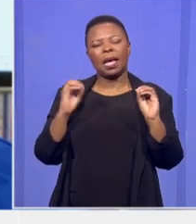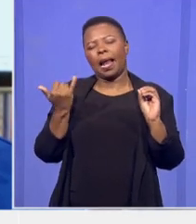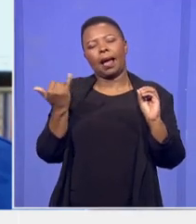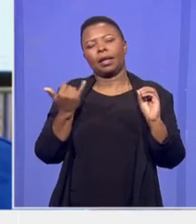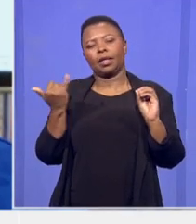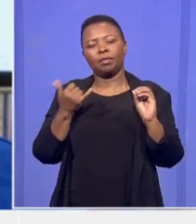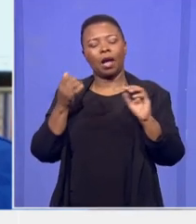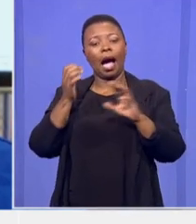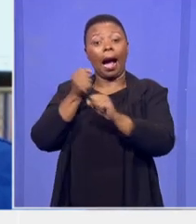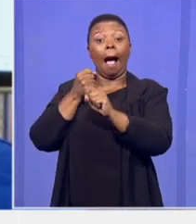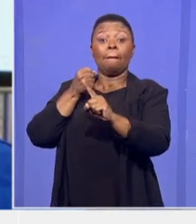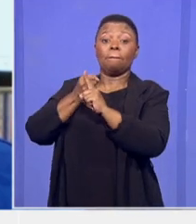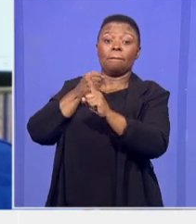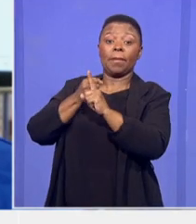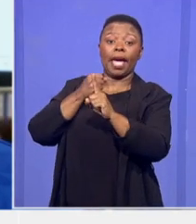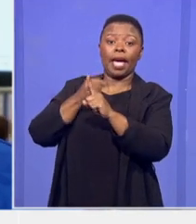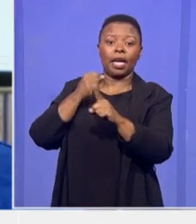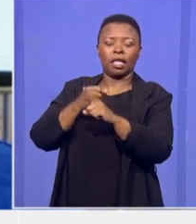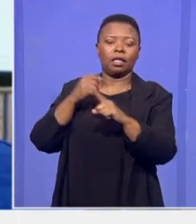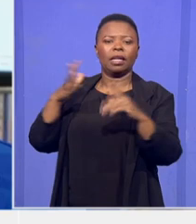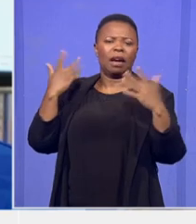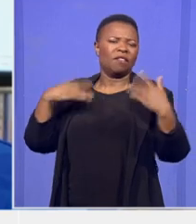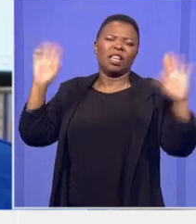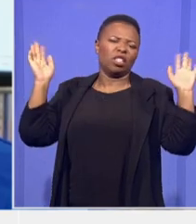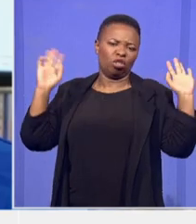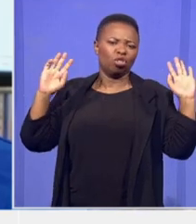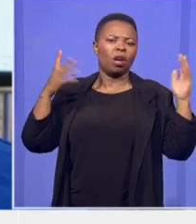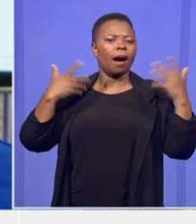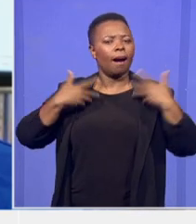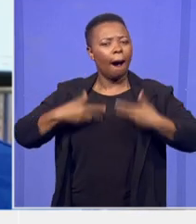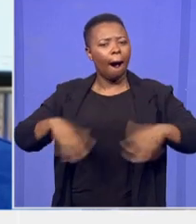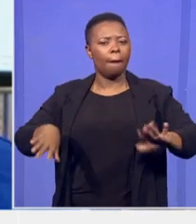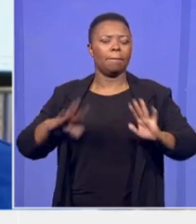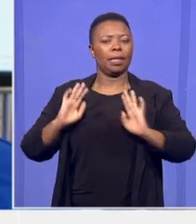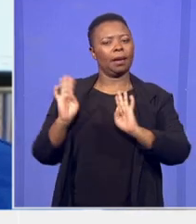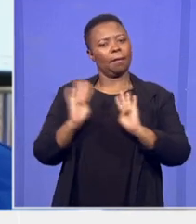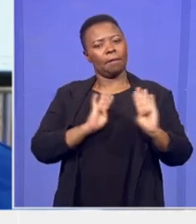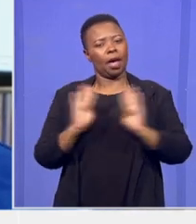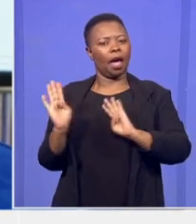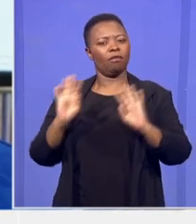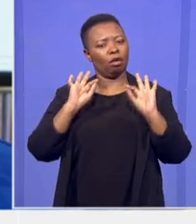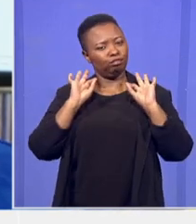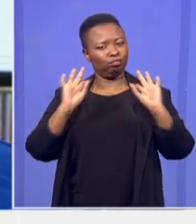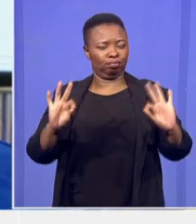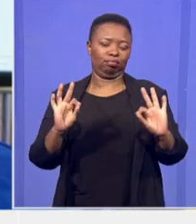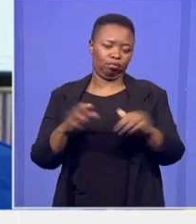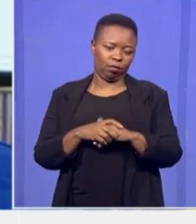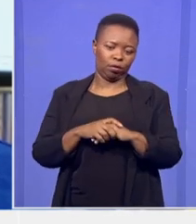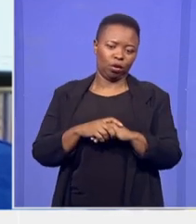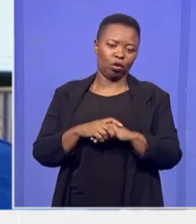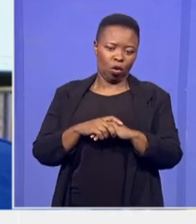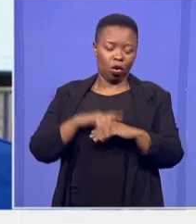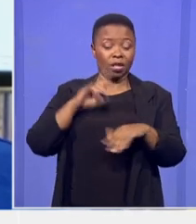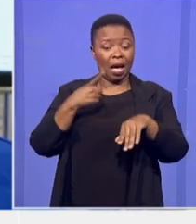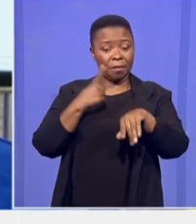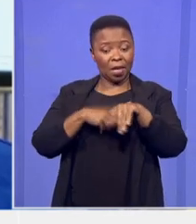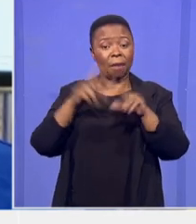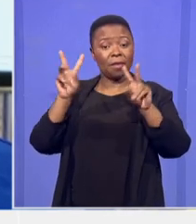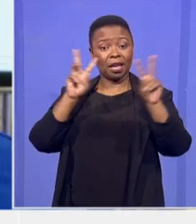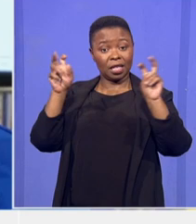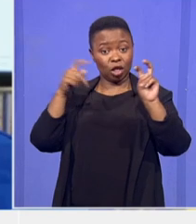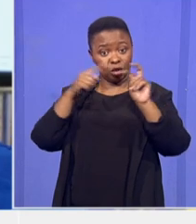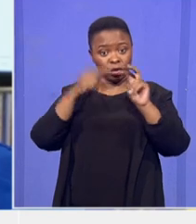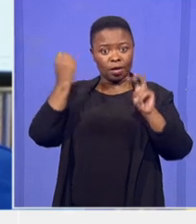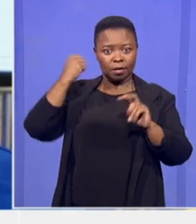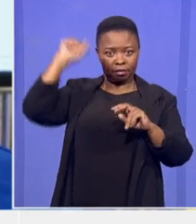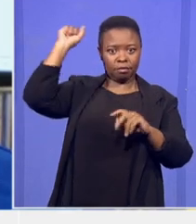campaigning going on anymore, so it was very well disciplined. So sometimes those issues leads to objections afterwards,